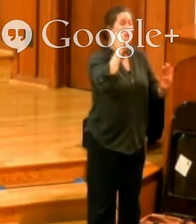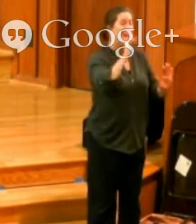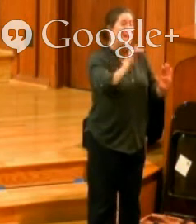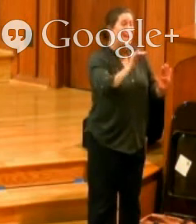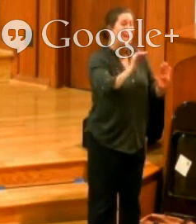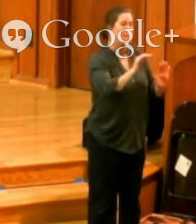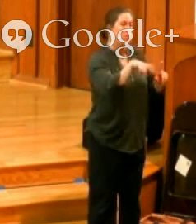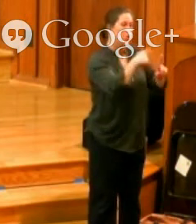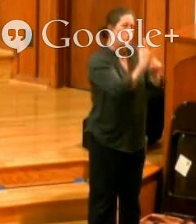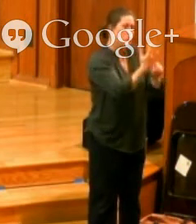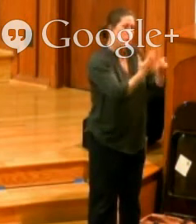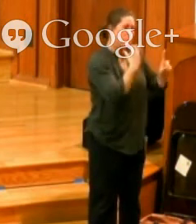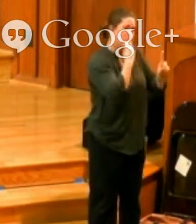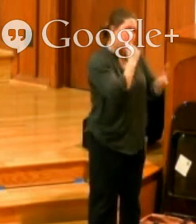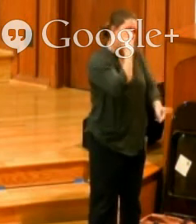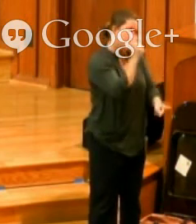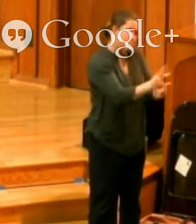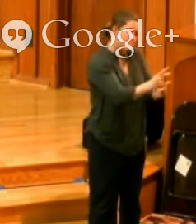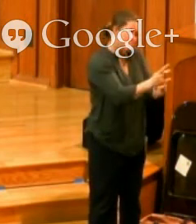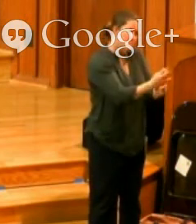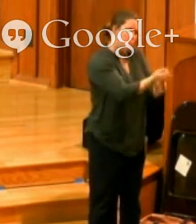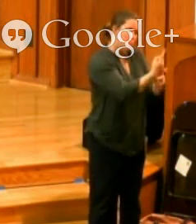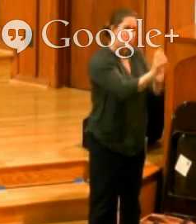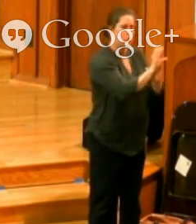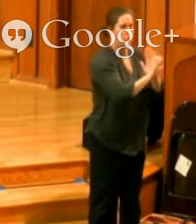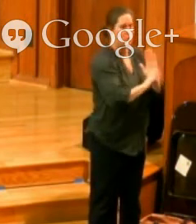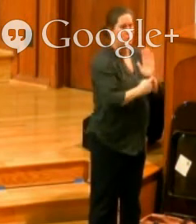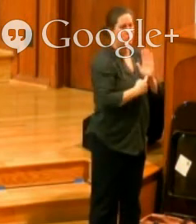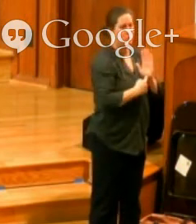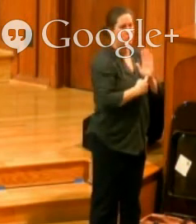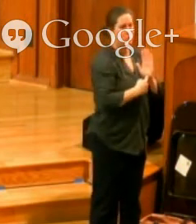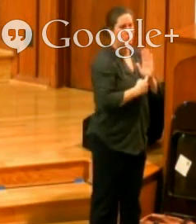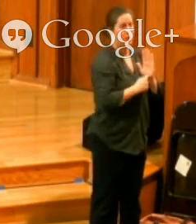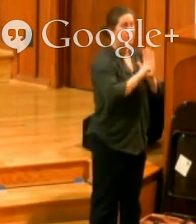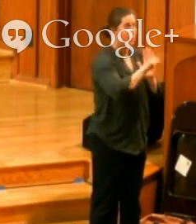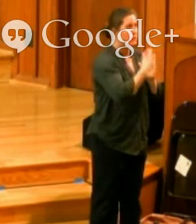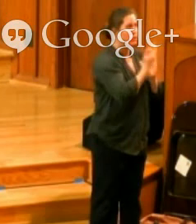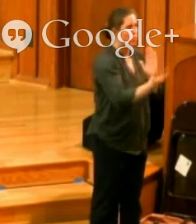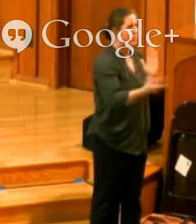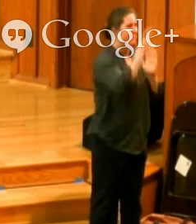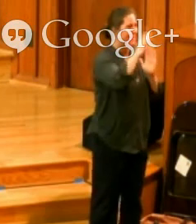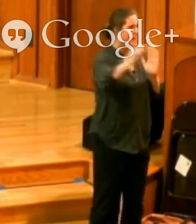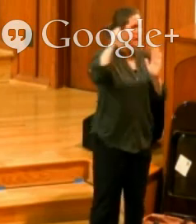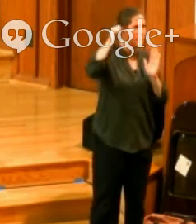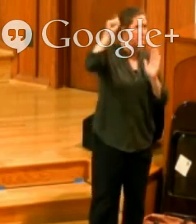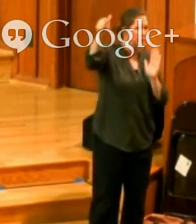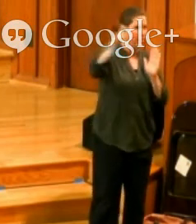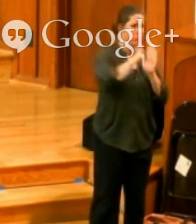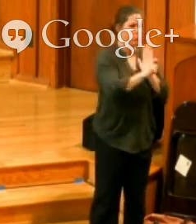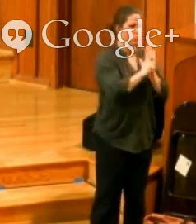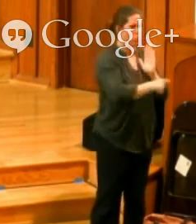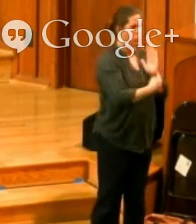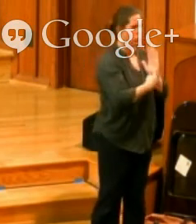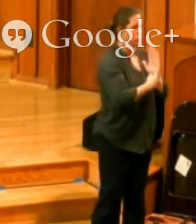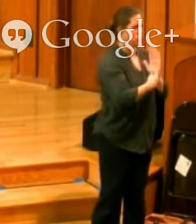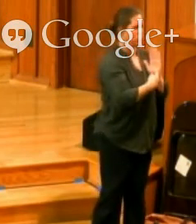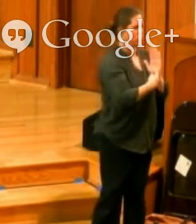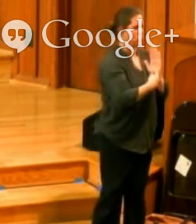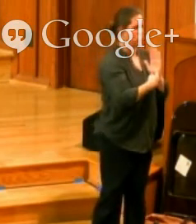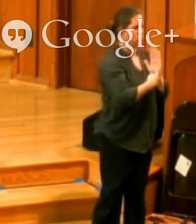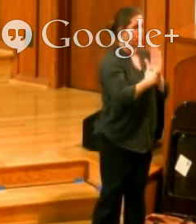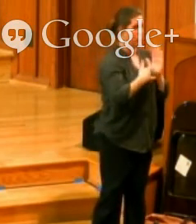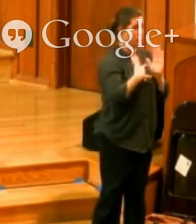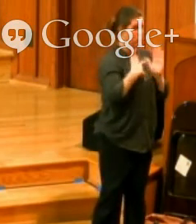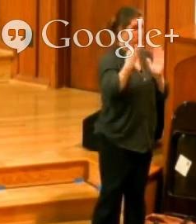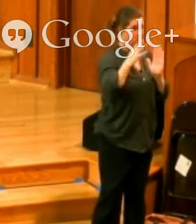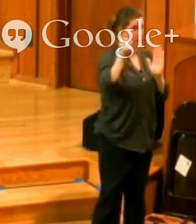changed, I would say the commandments should not be changed. That was the only thing that God himself wrote. Do you think it's wise to change